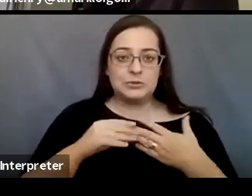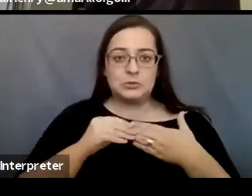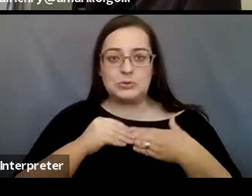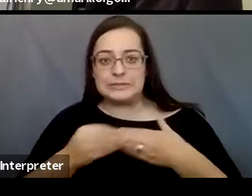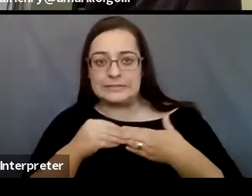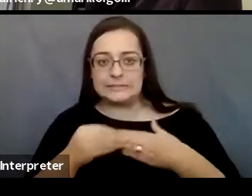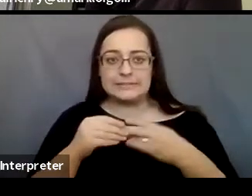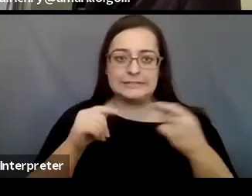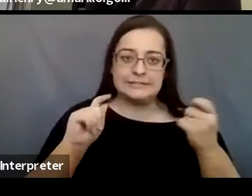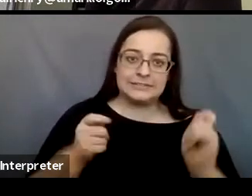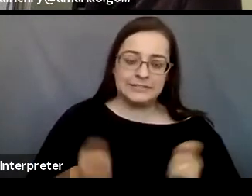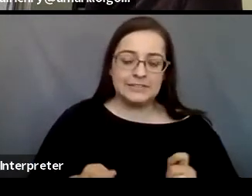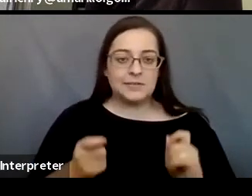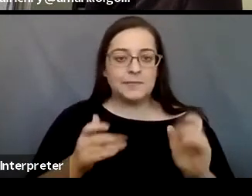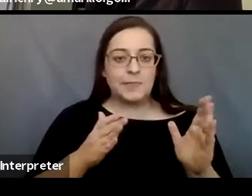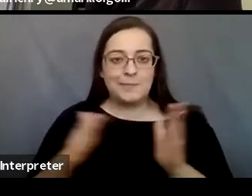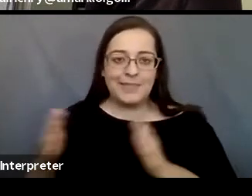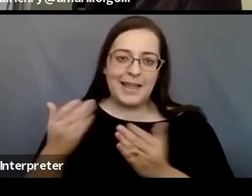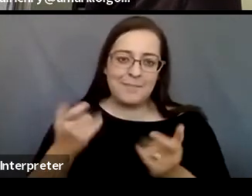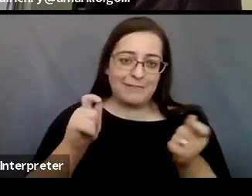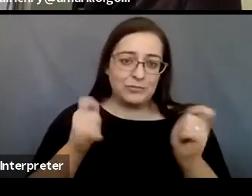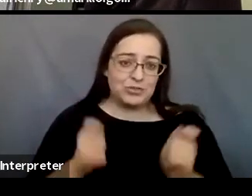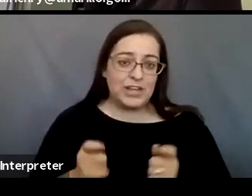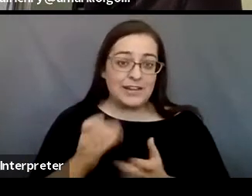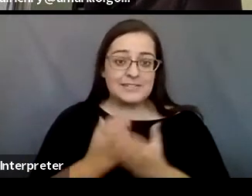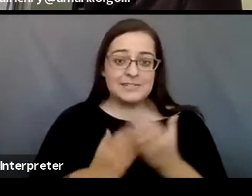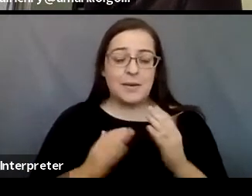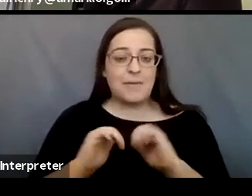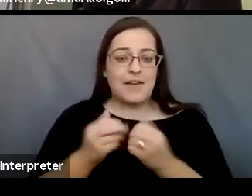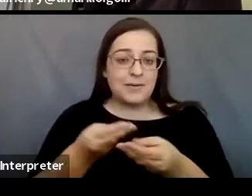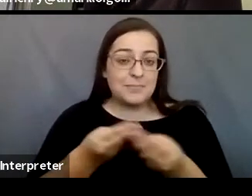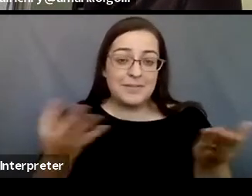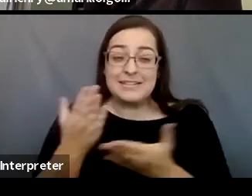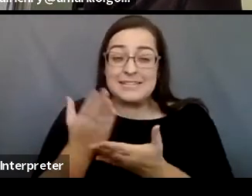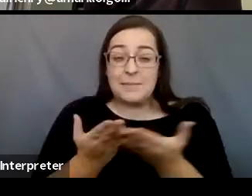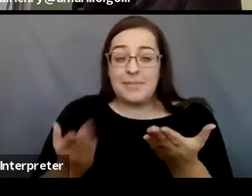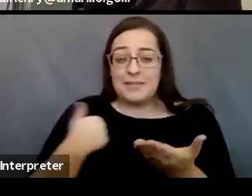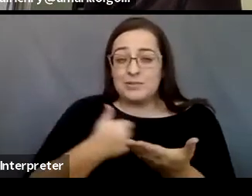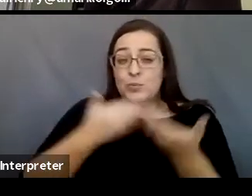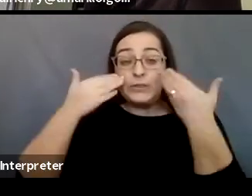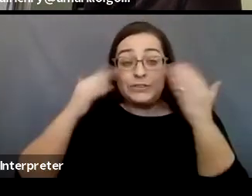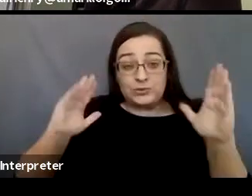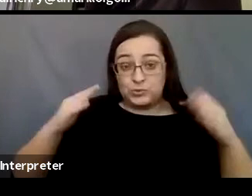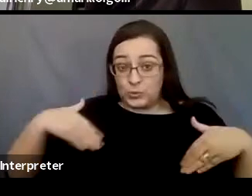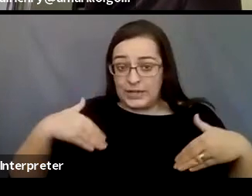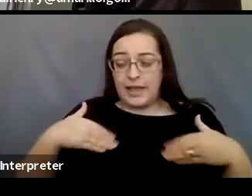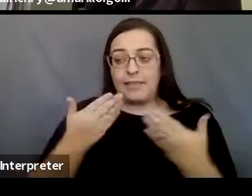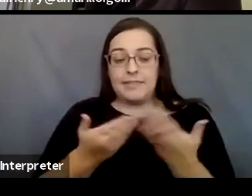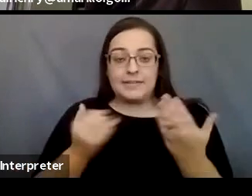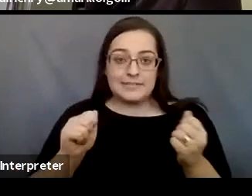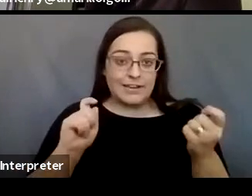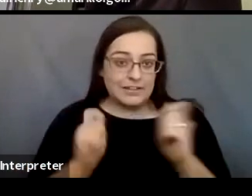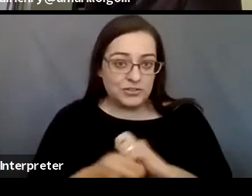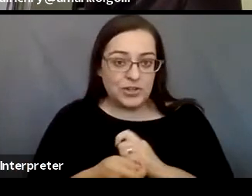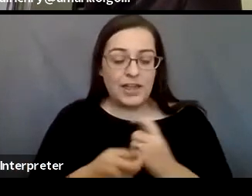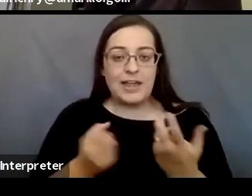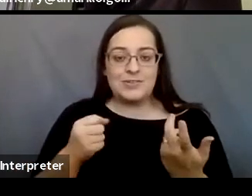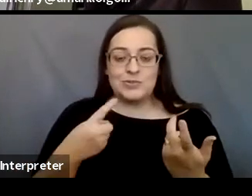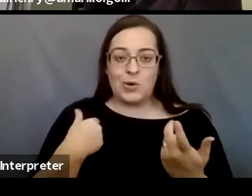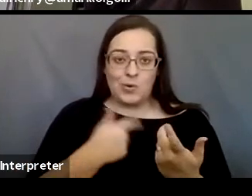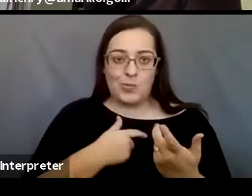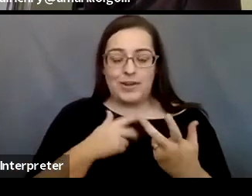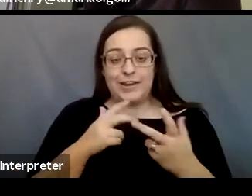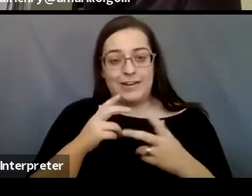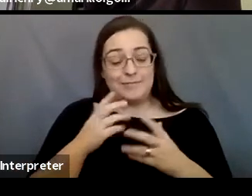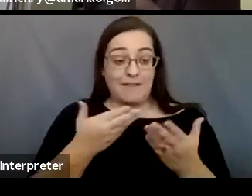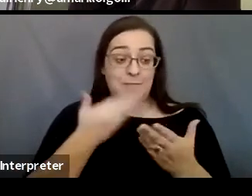need to in terms of how to best distribute this vaccine. So there's still a lot of variables, a lot of things to consider. And I think we just need to jump in with our